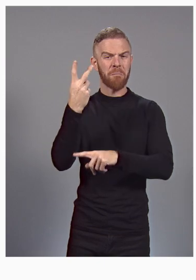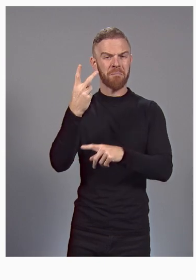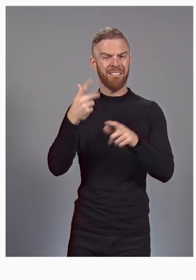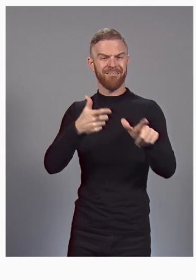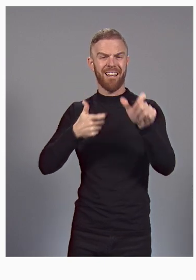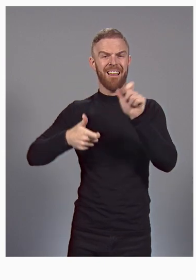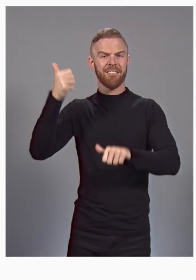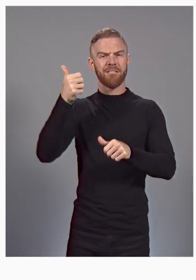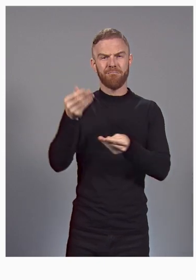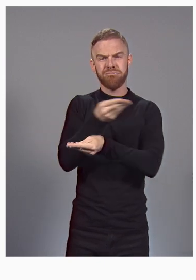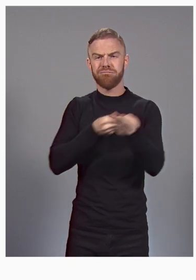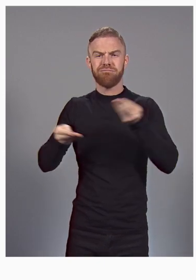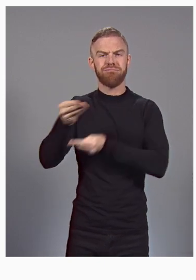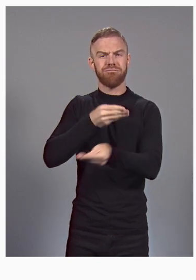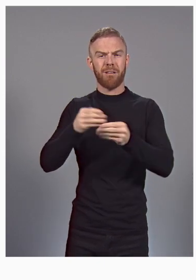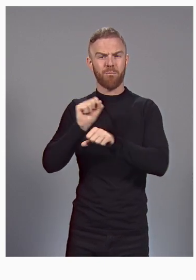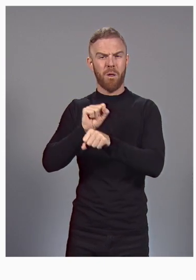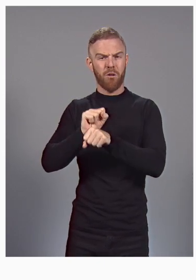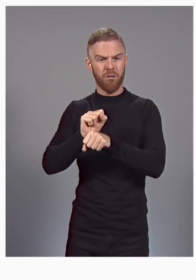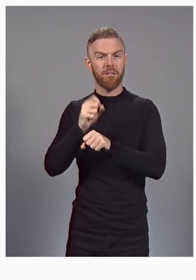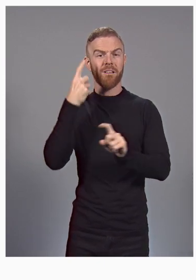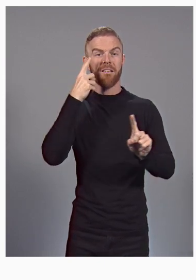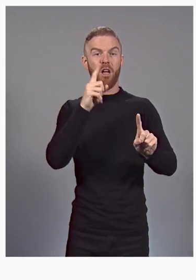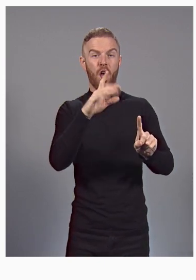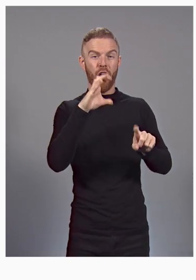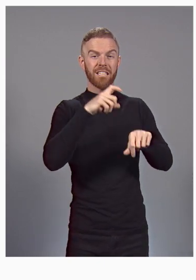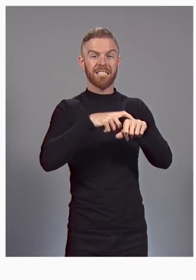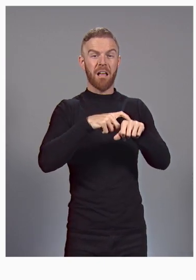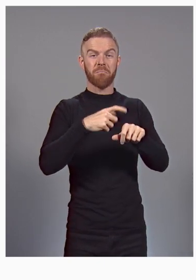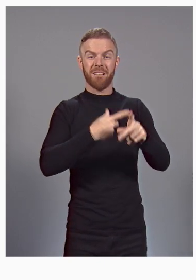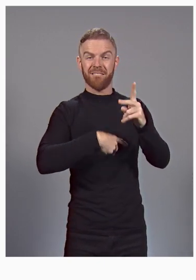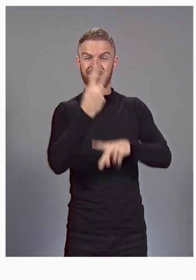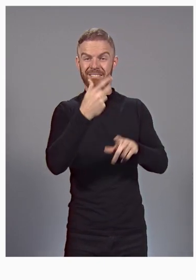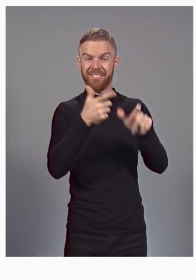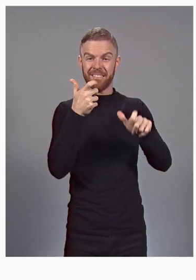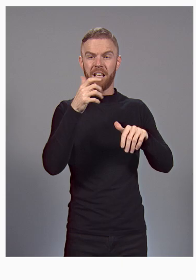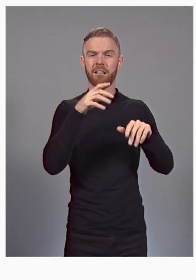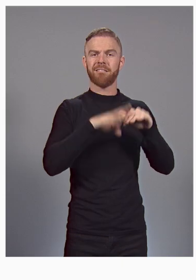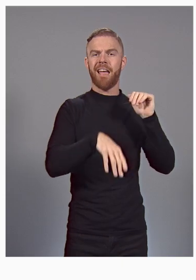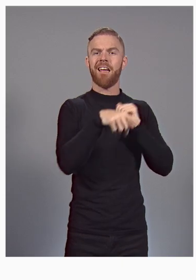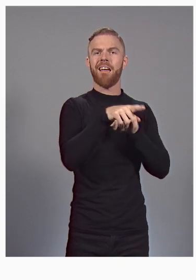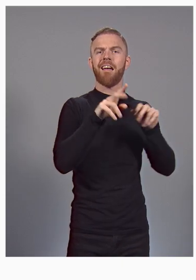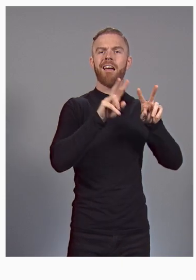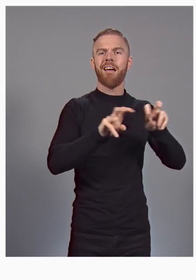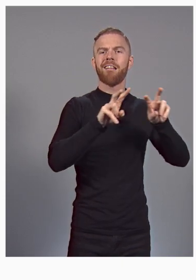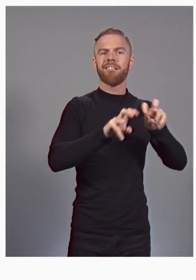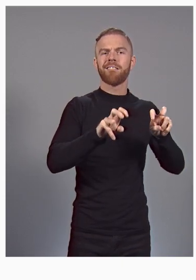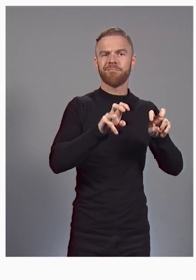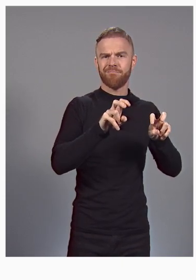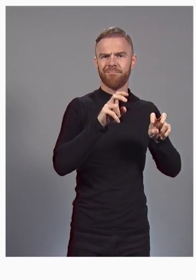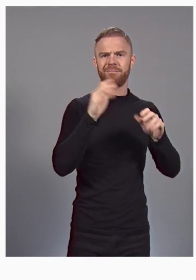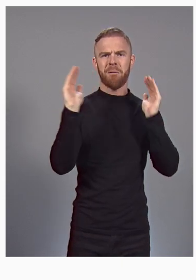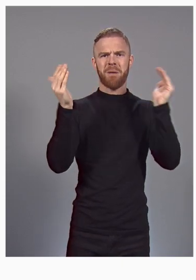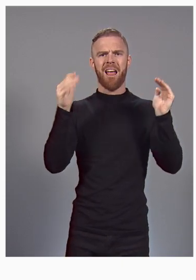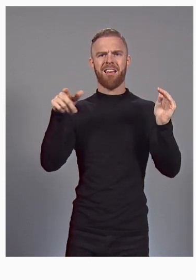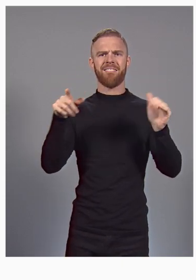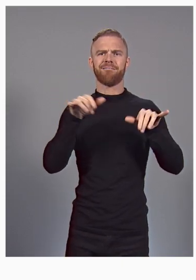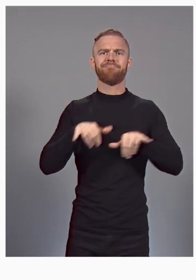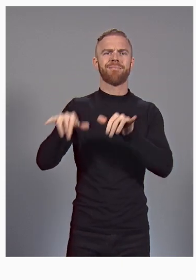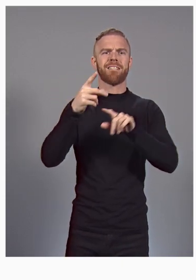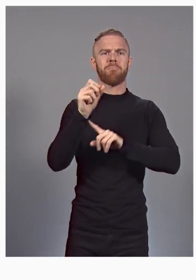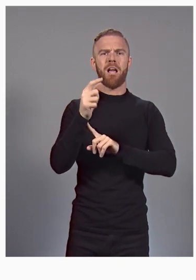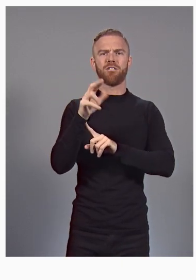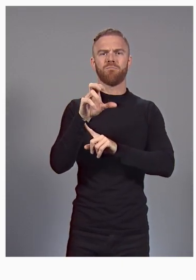100 times faster for analytical queries compared to standard Postgres, making it the perfect database for these kind of hybrid